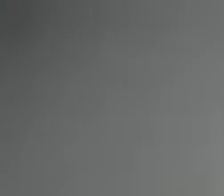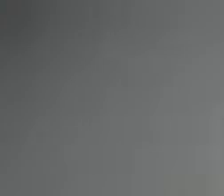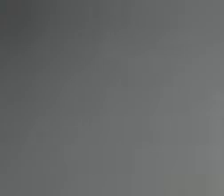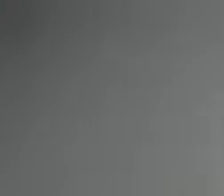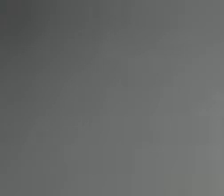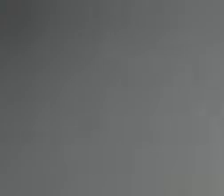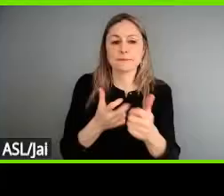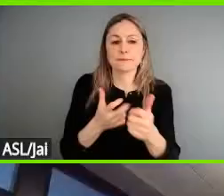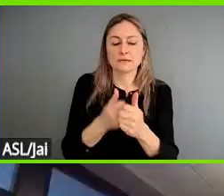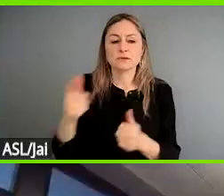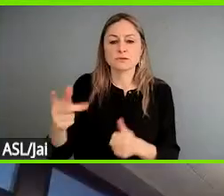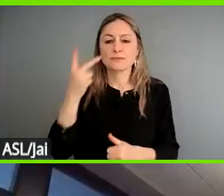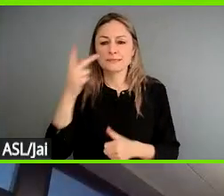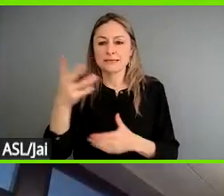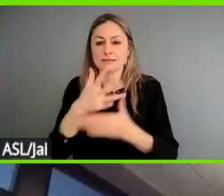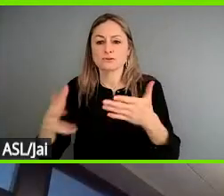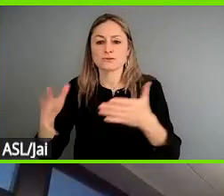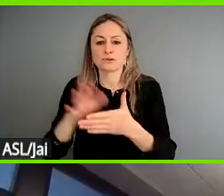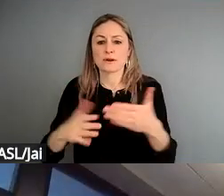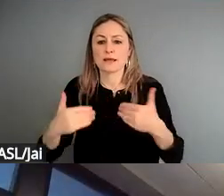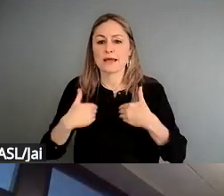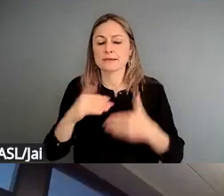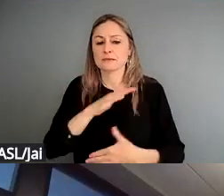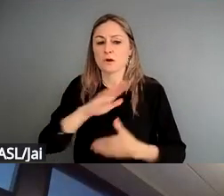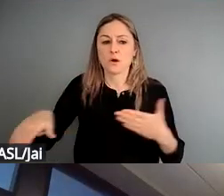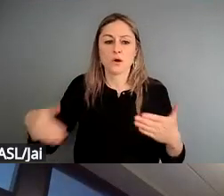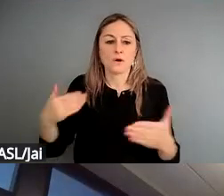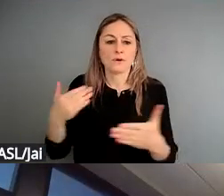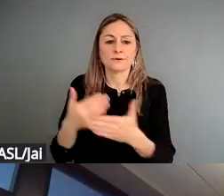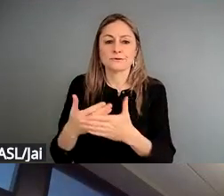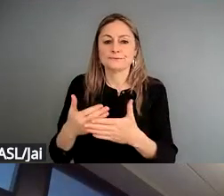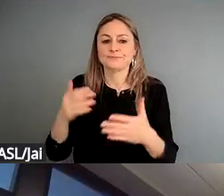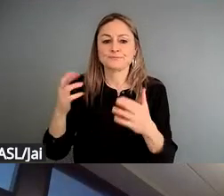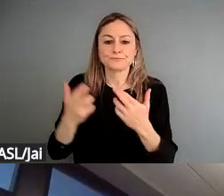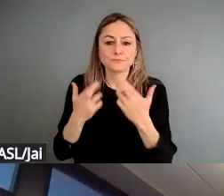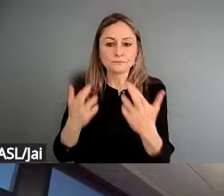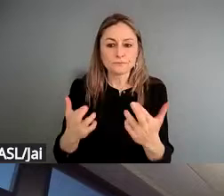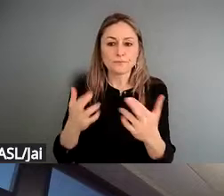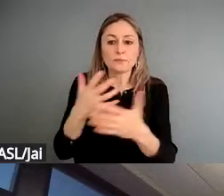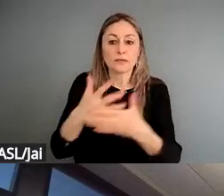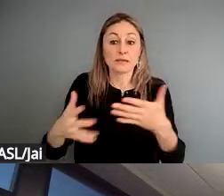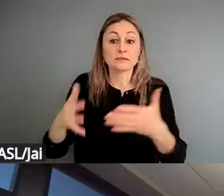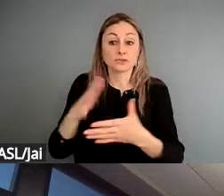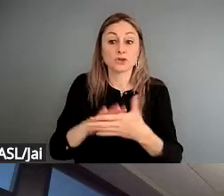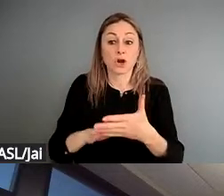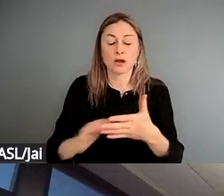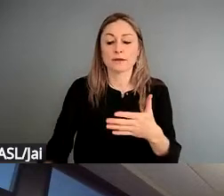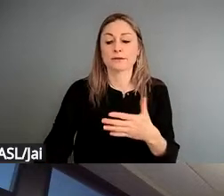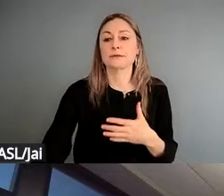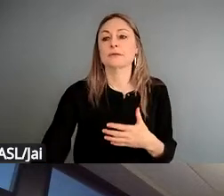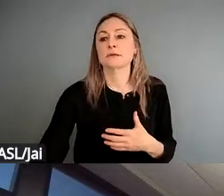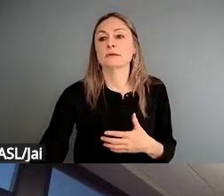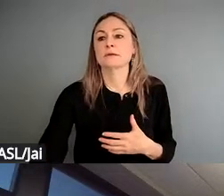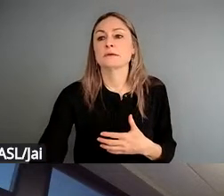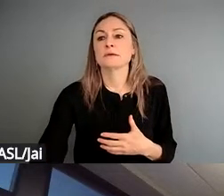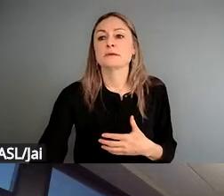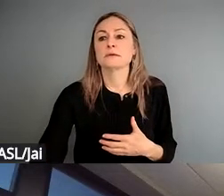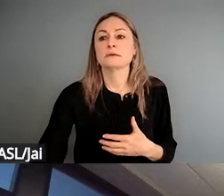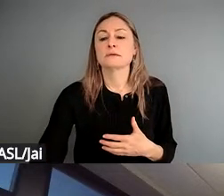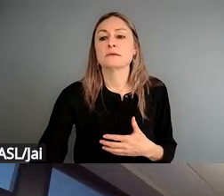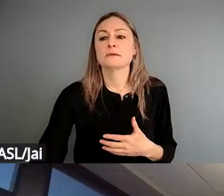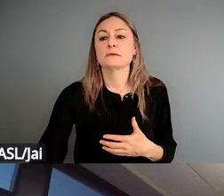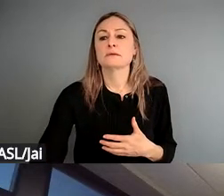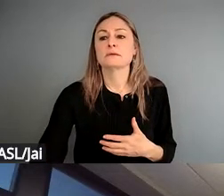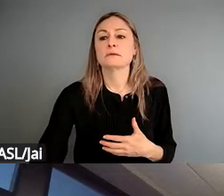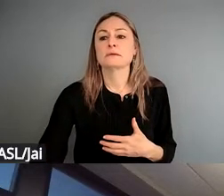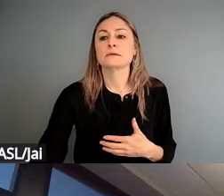your chart that has all of the all recommendations chart. We can have more discussion about them in